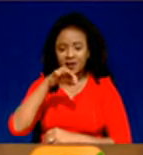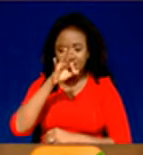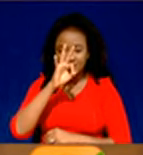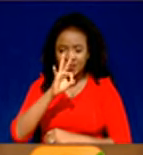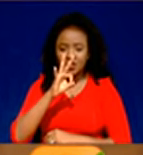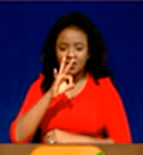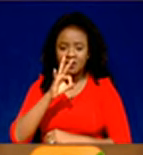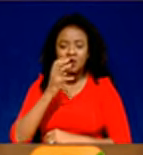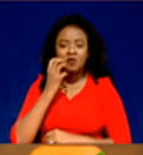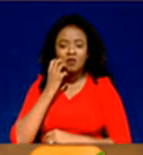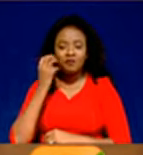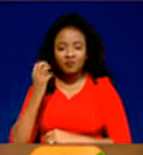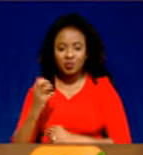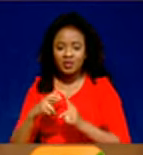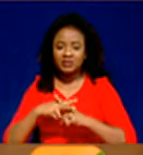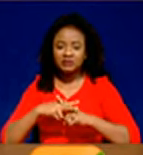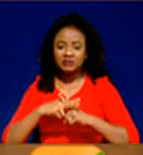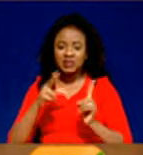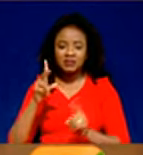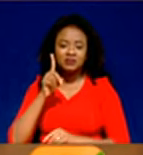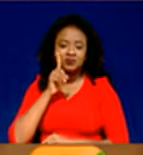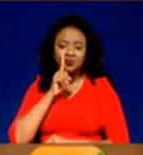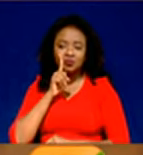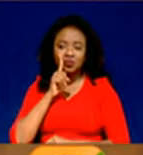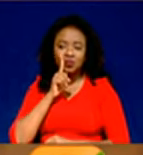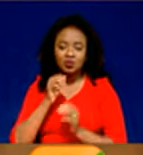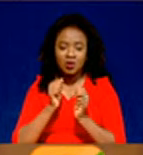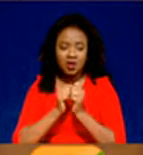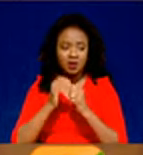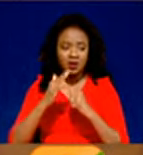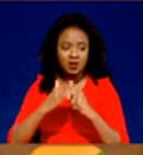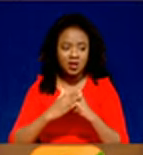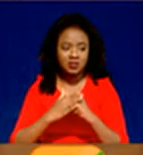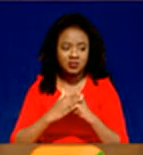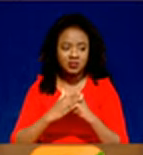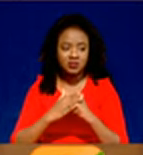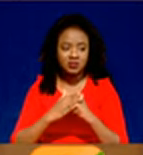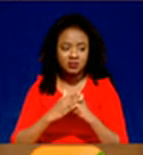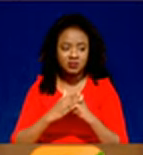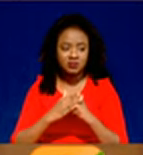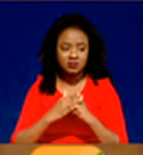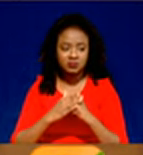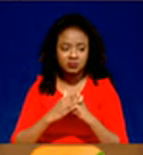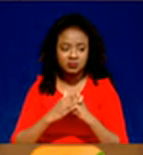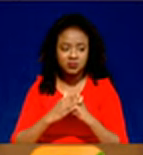commencing tomorrow, the 19th of April, 2024.